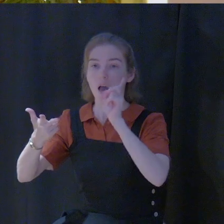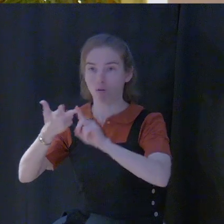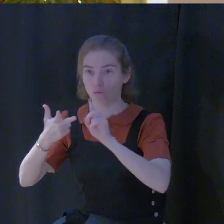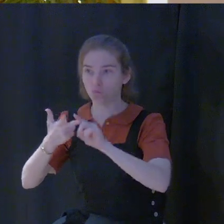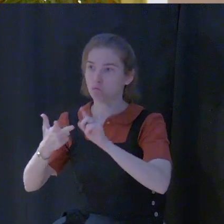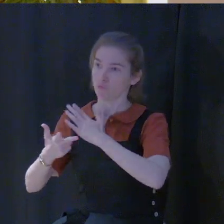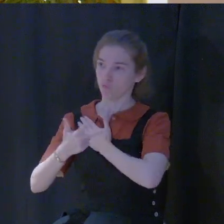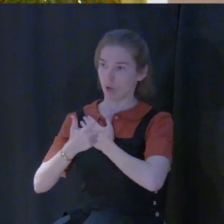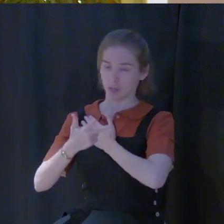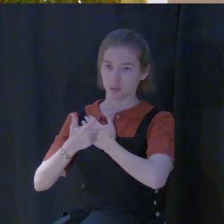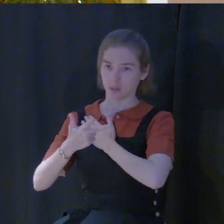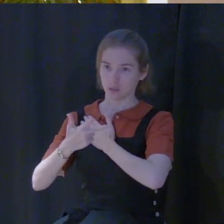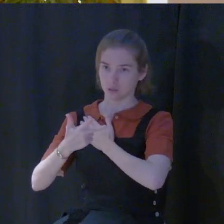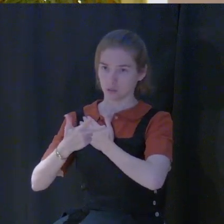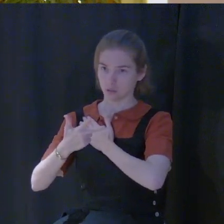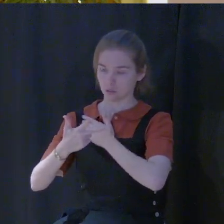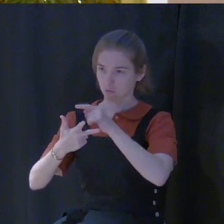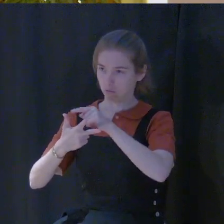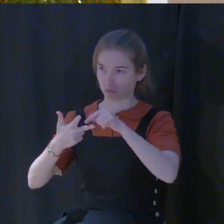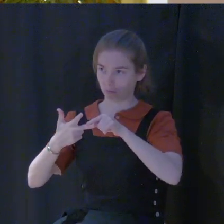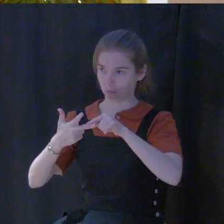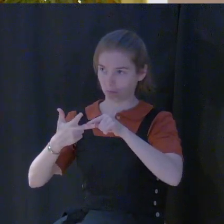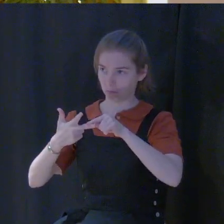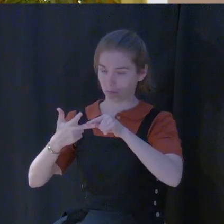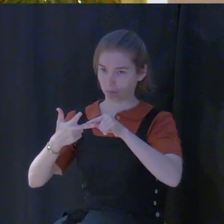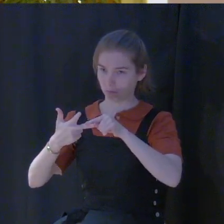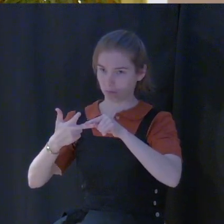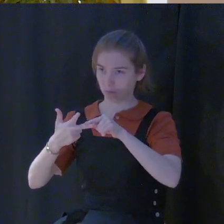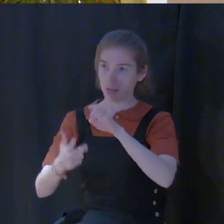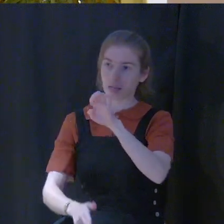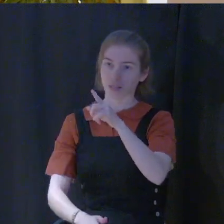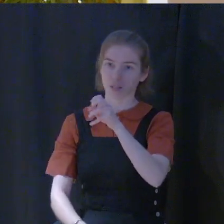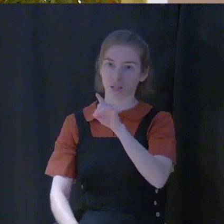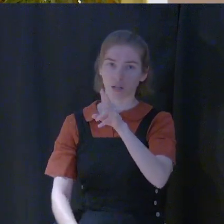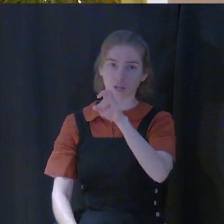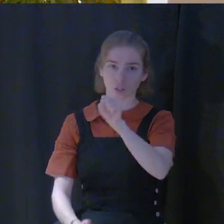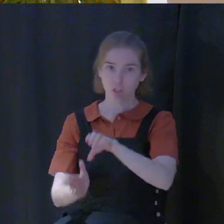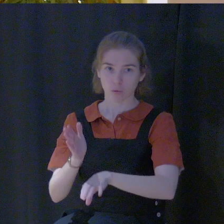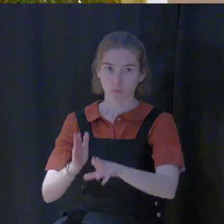it. Let's don't stop there. Let's go to Exodus chapter 20.